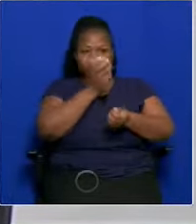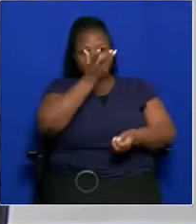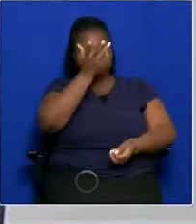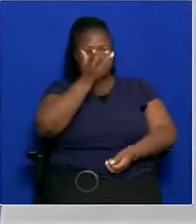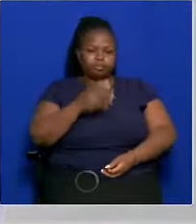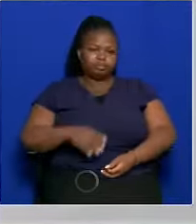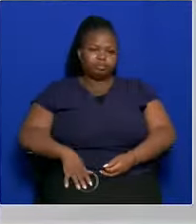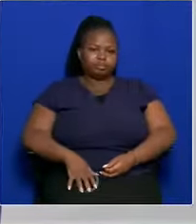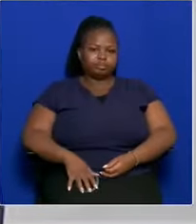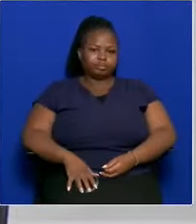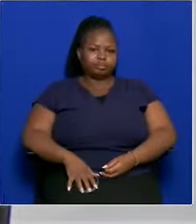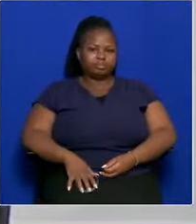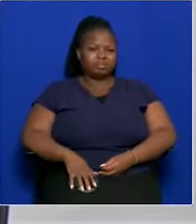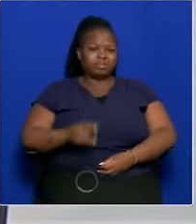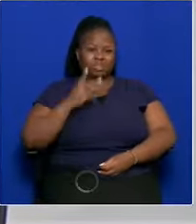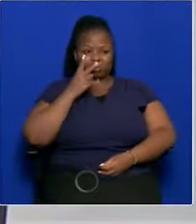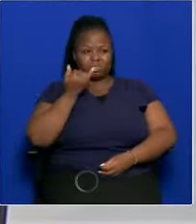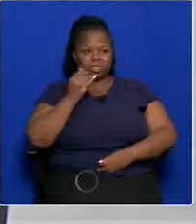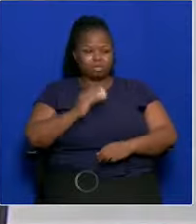problematic person.